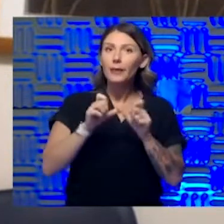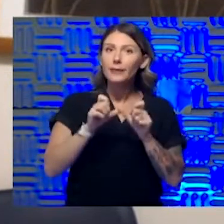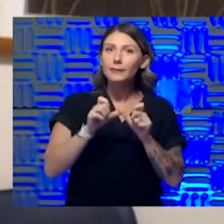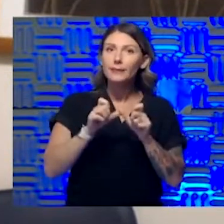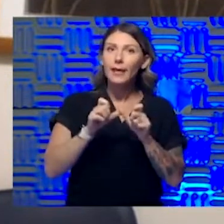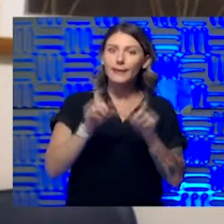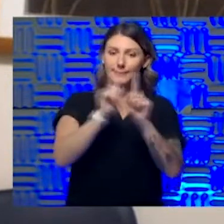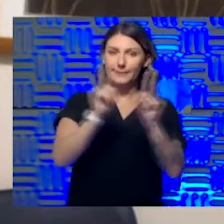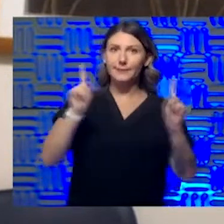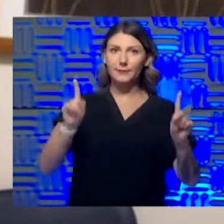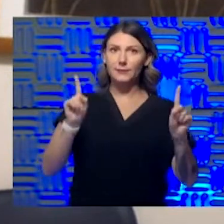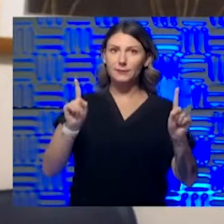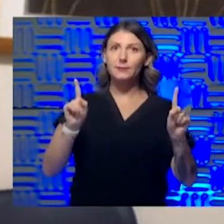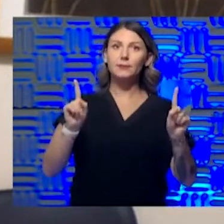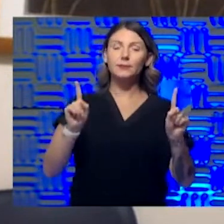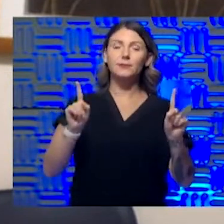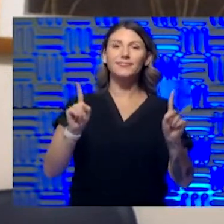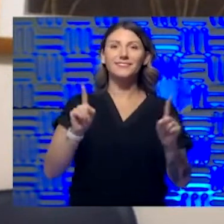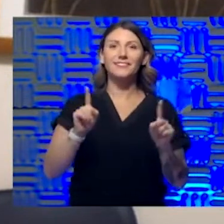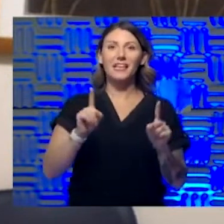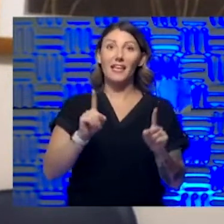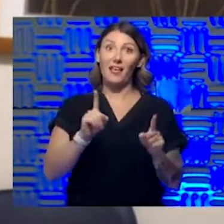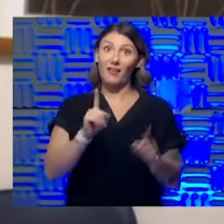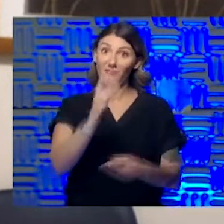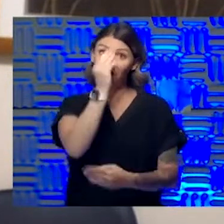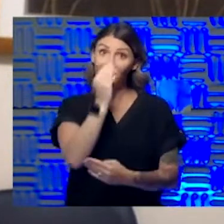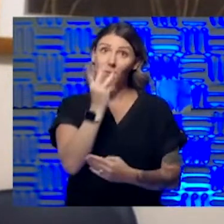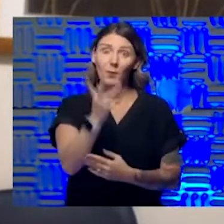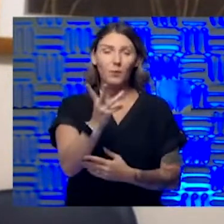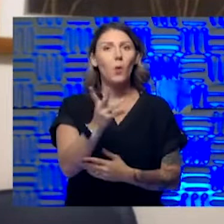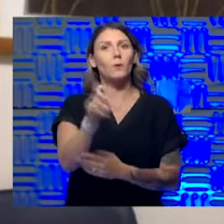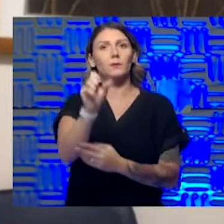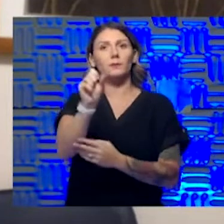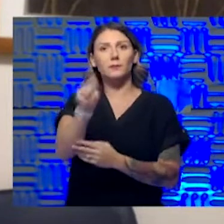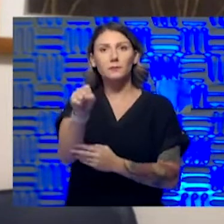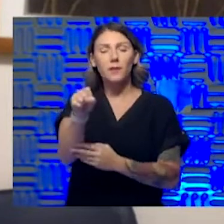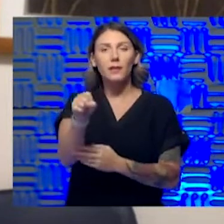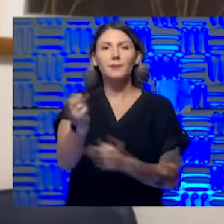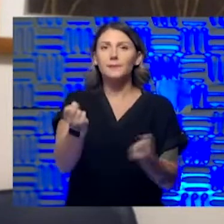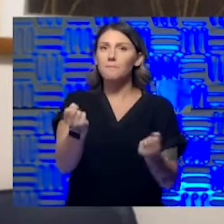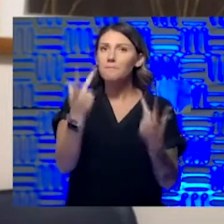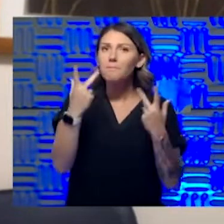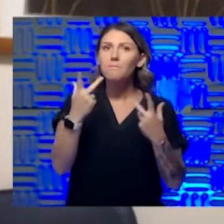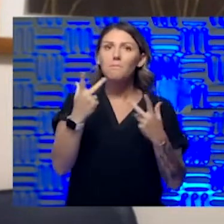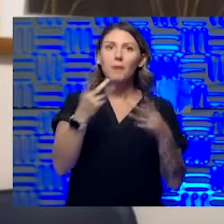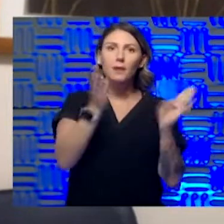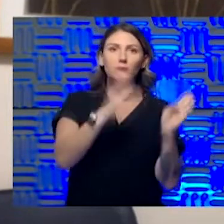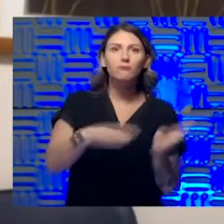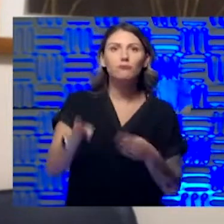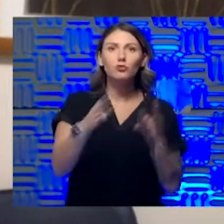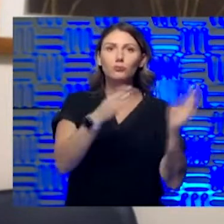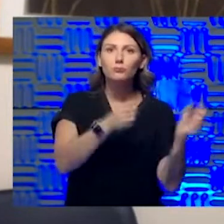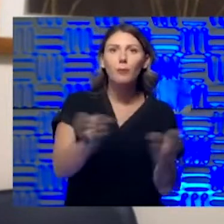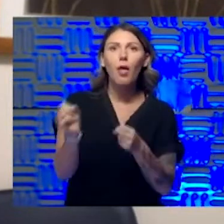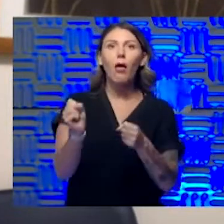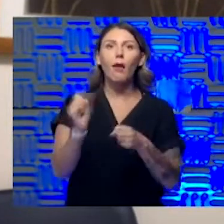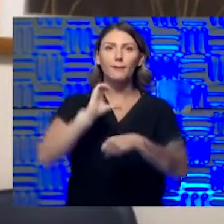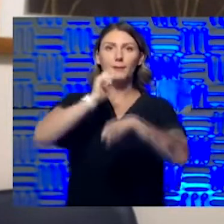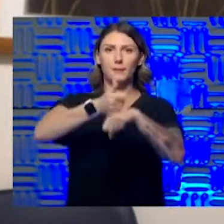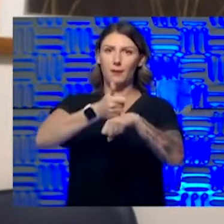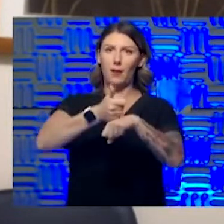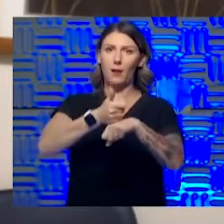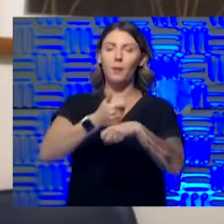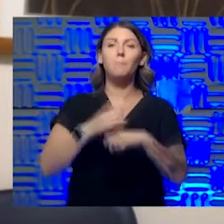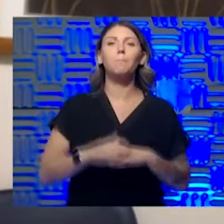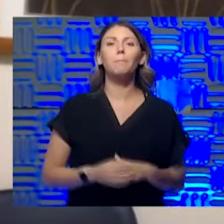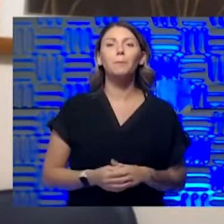able to assure them that we have many strategic plans in place.